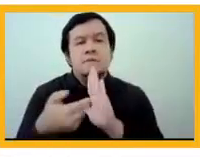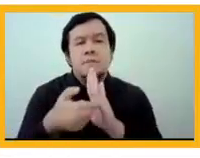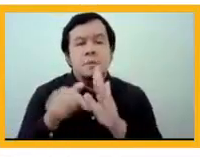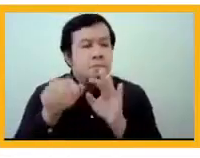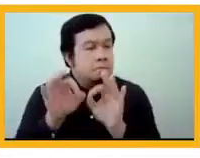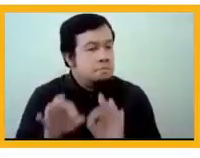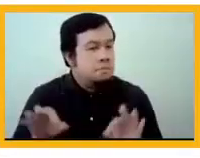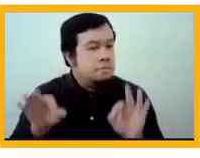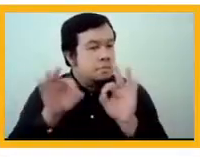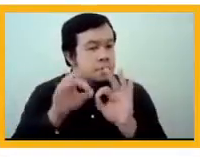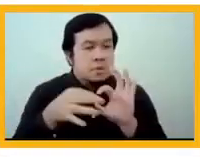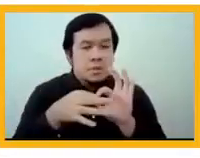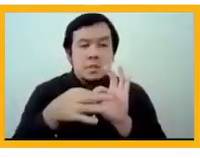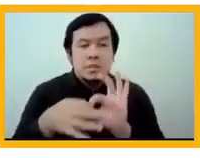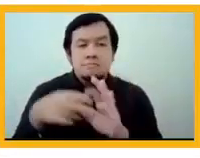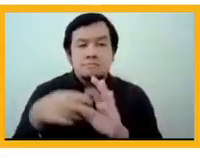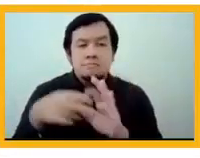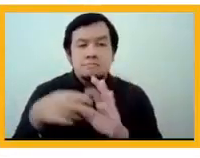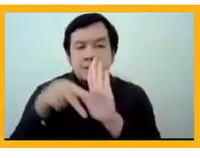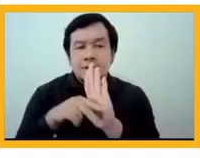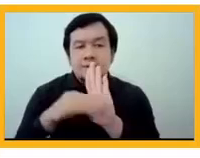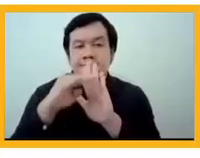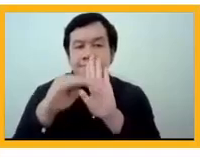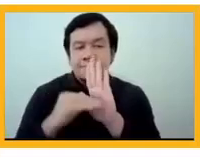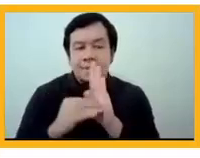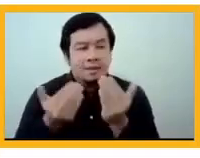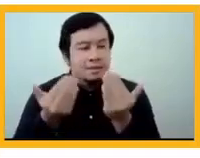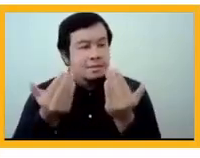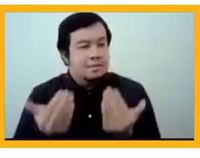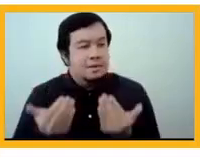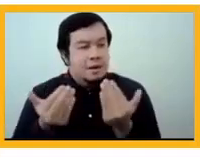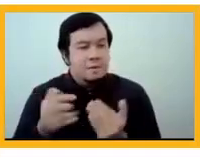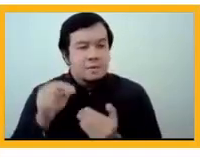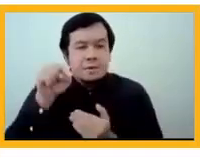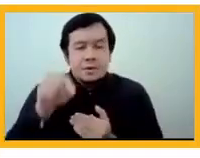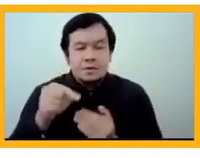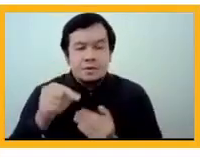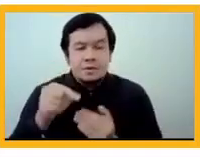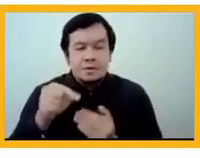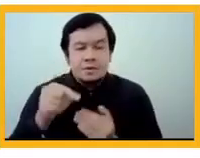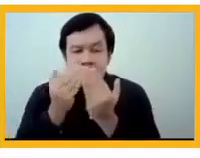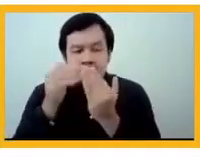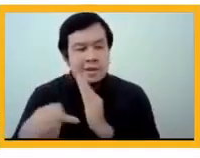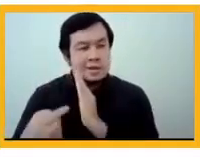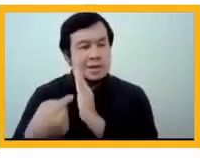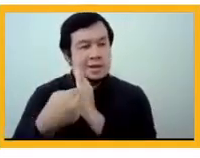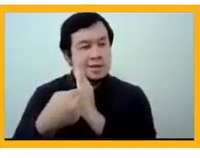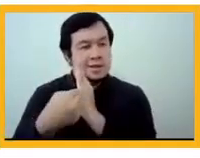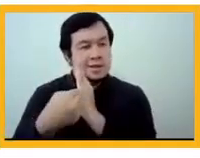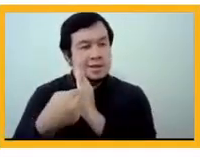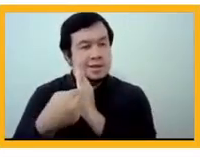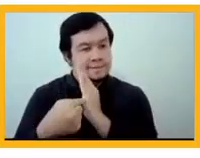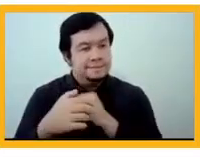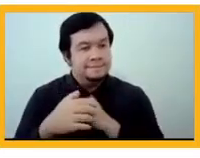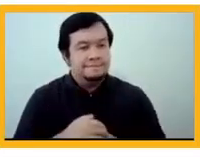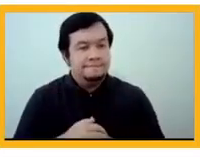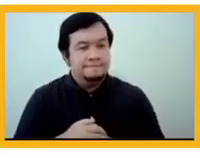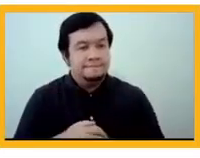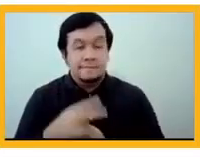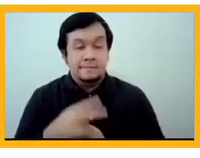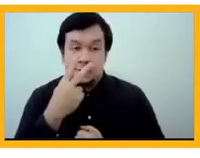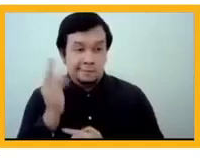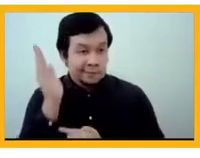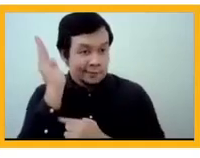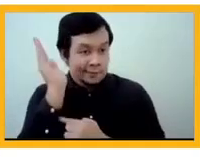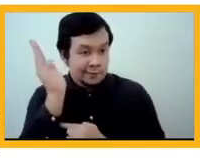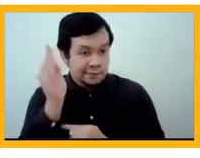promising space of education technology. So I'm going to share a presentation. Most of it is pictures, but I'll get this